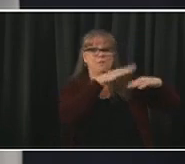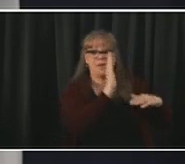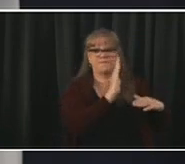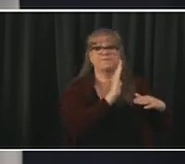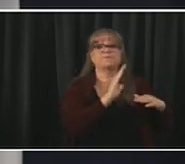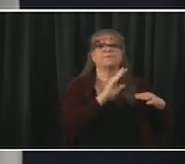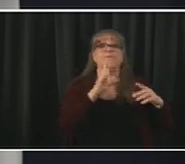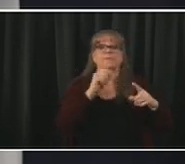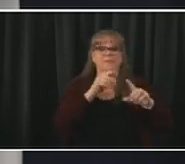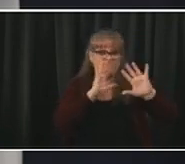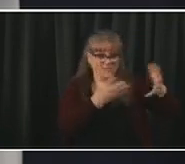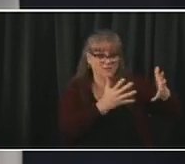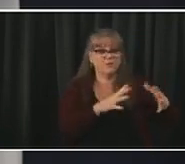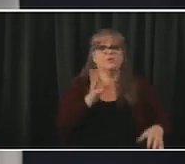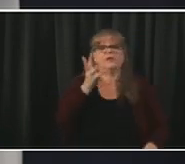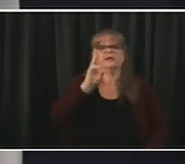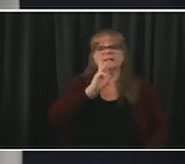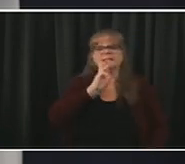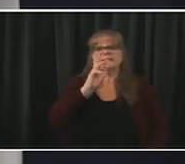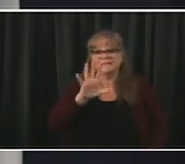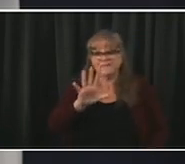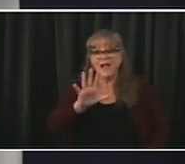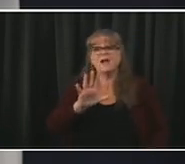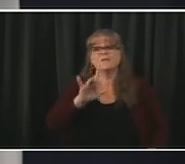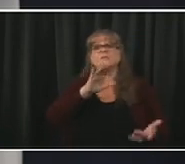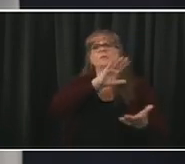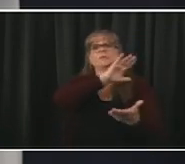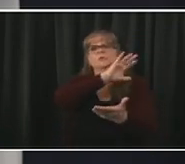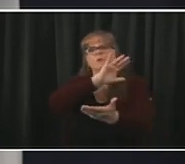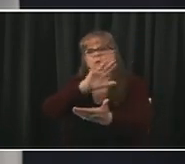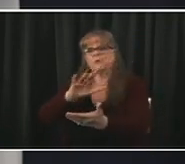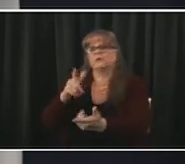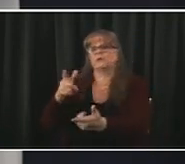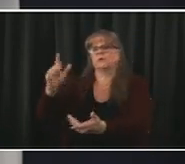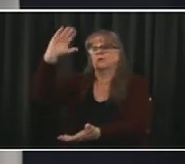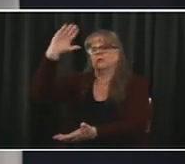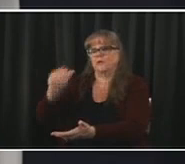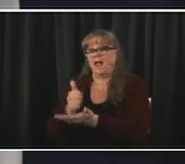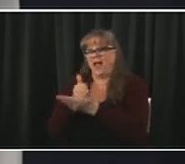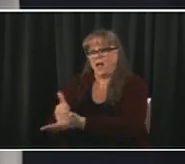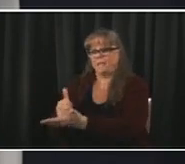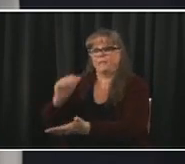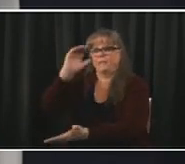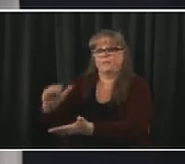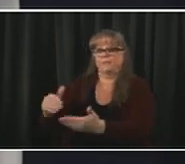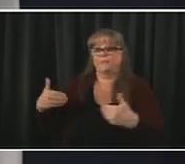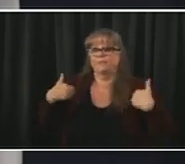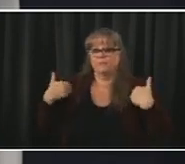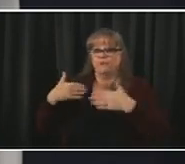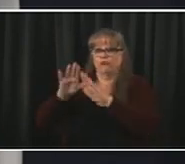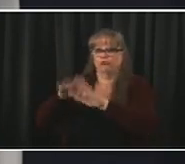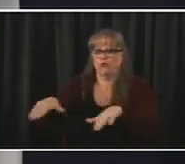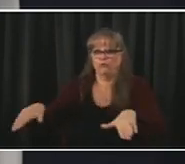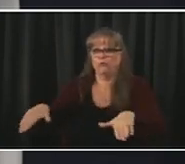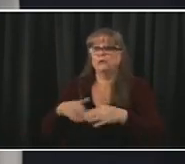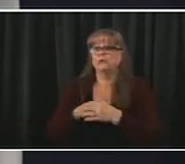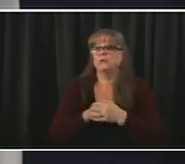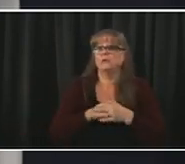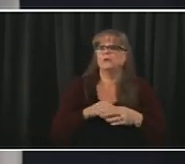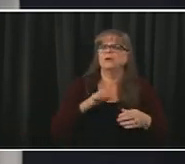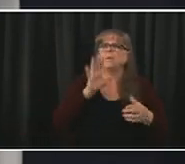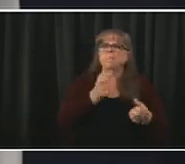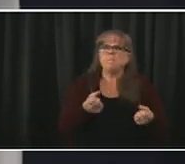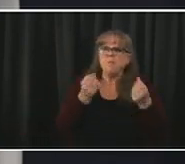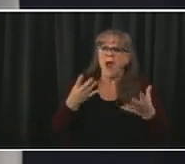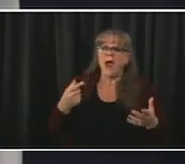might be slightly lower as we get to younger groups. We also have groups that it's slightly higher among, such as medical workers. But I'm confident with